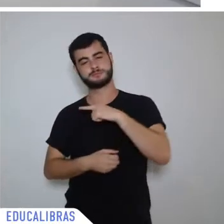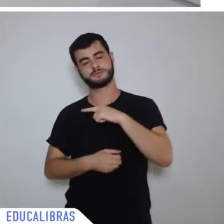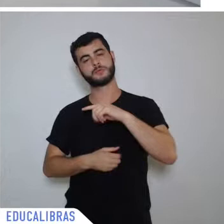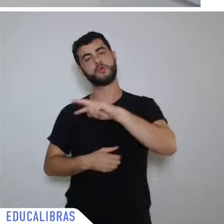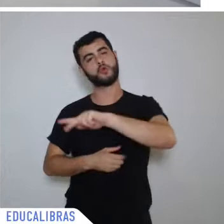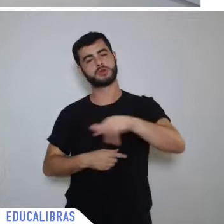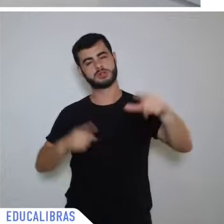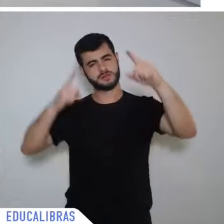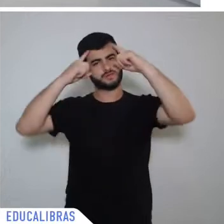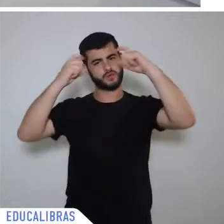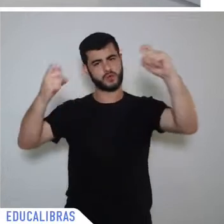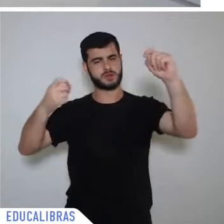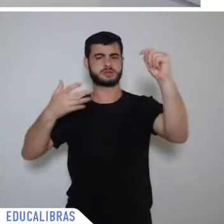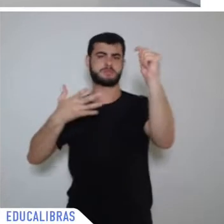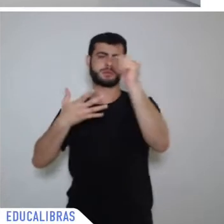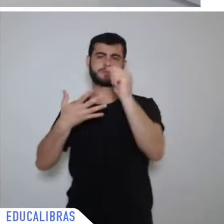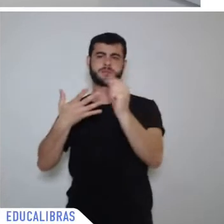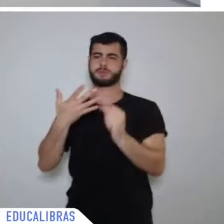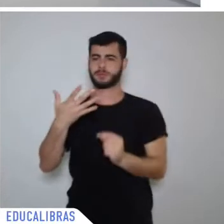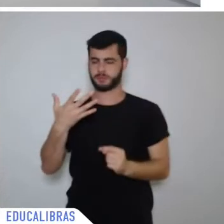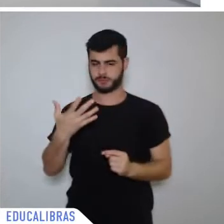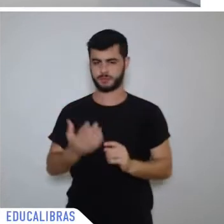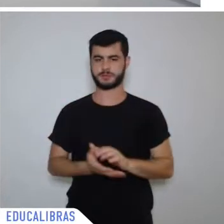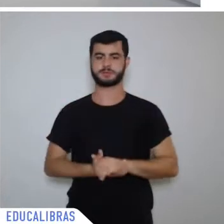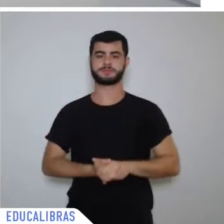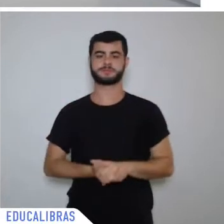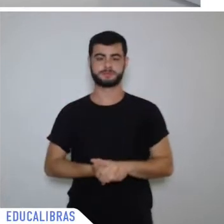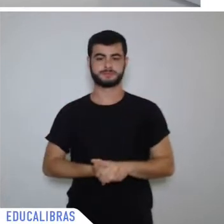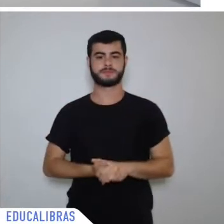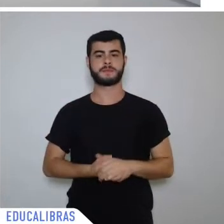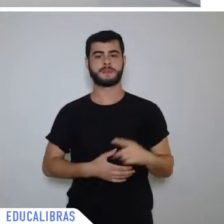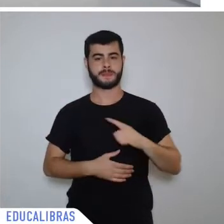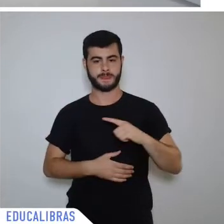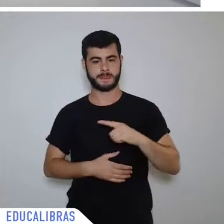mention other forms of violence and